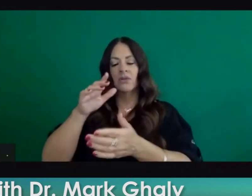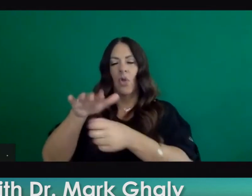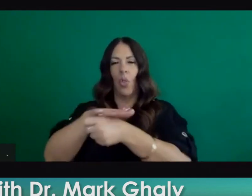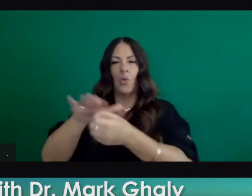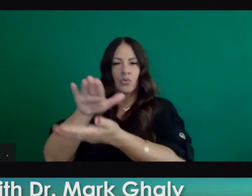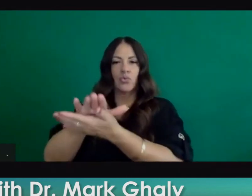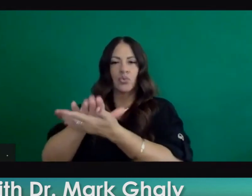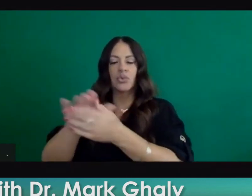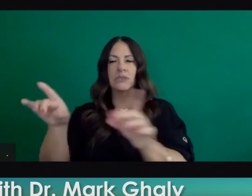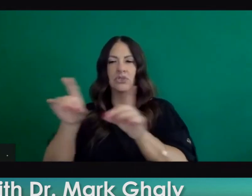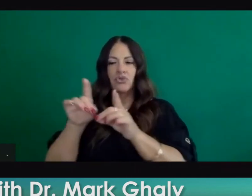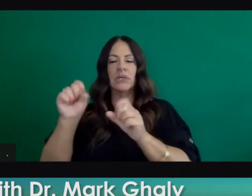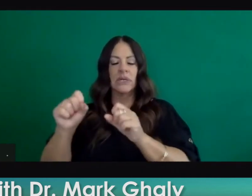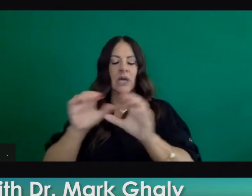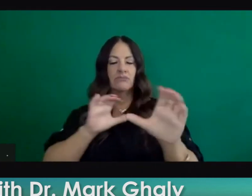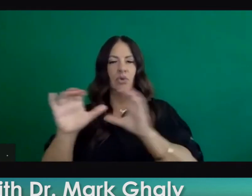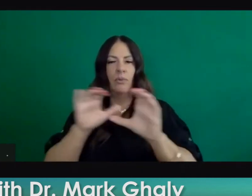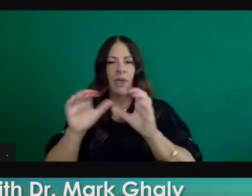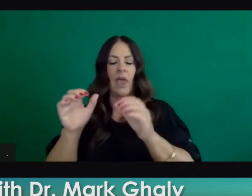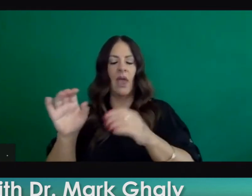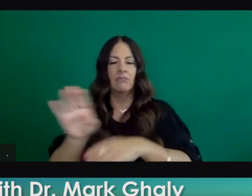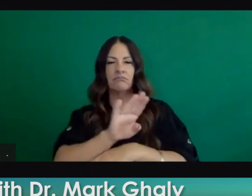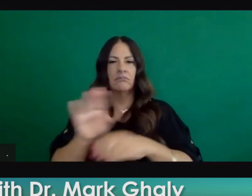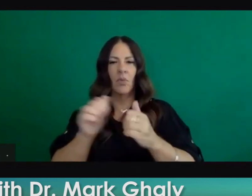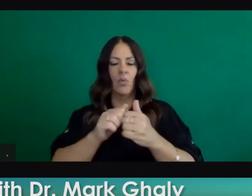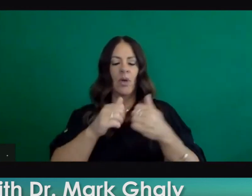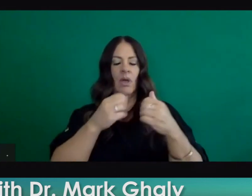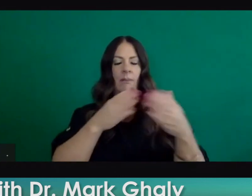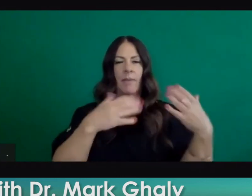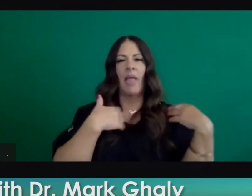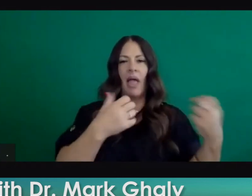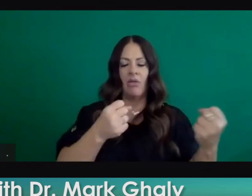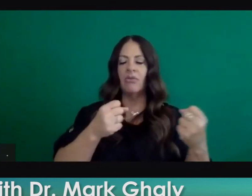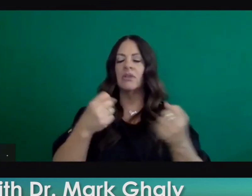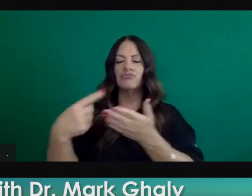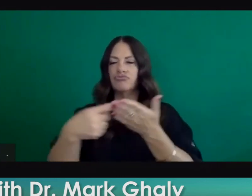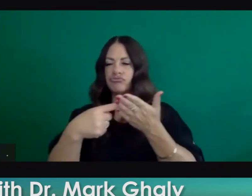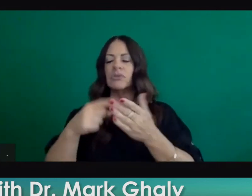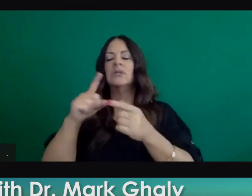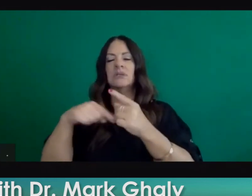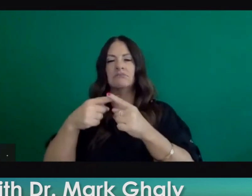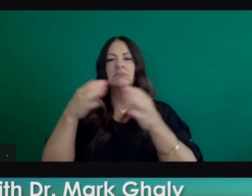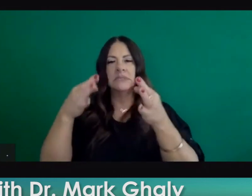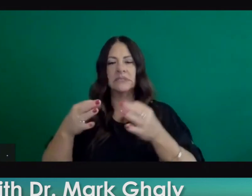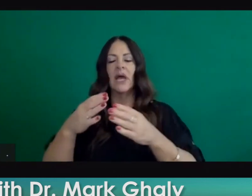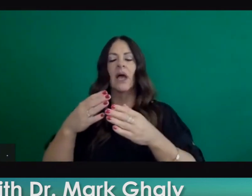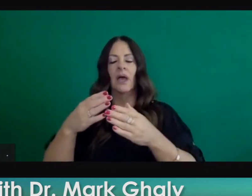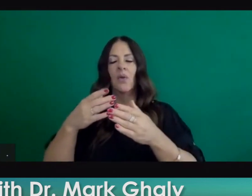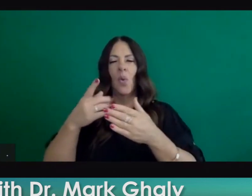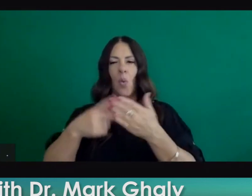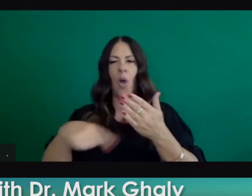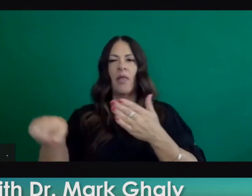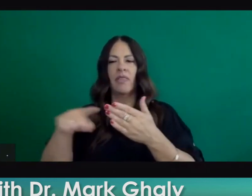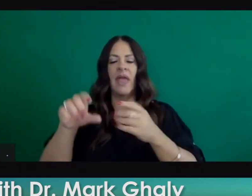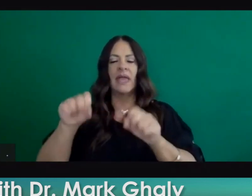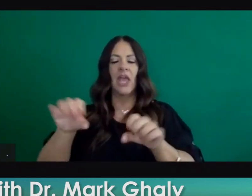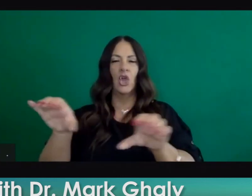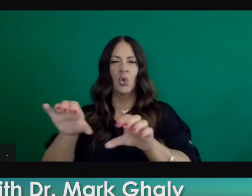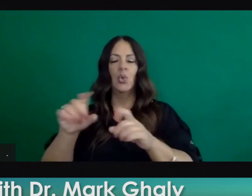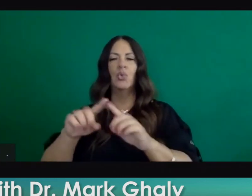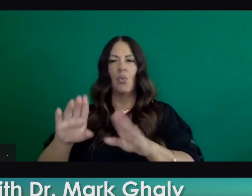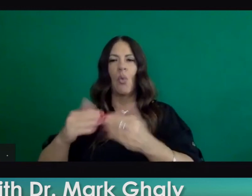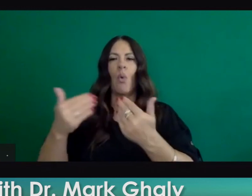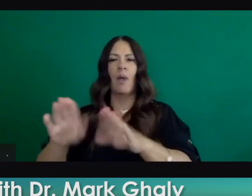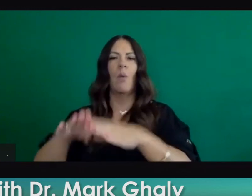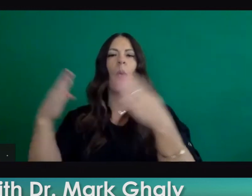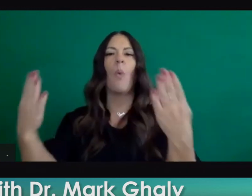preparation as solid as possible, as well as to see where the trends go before opening does occur. And we hope